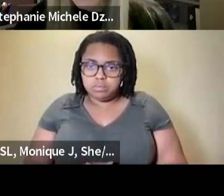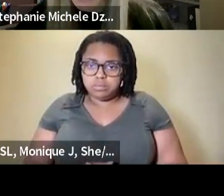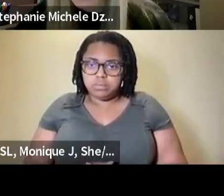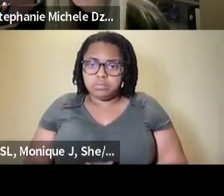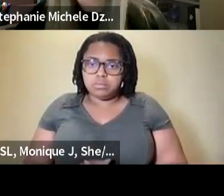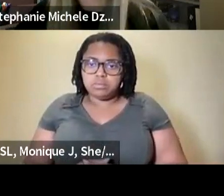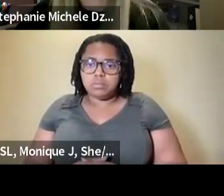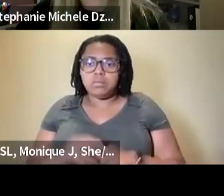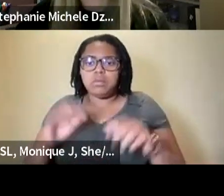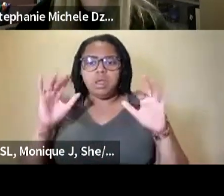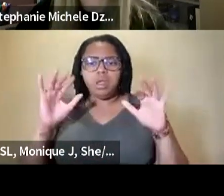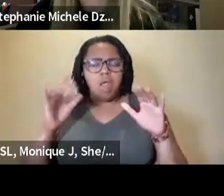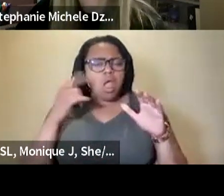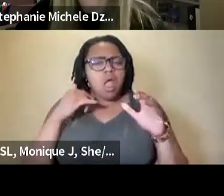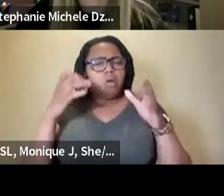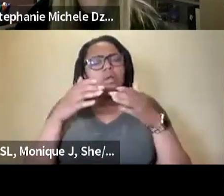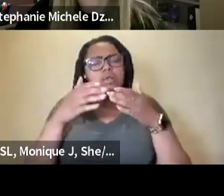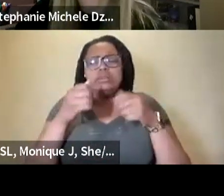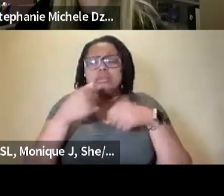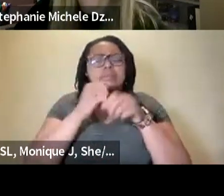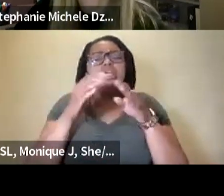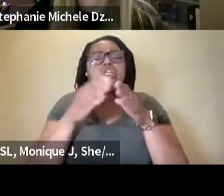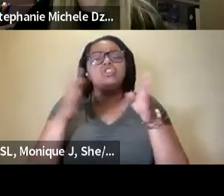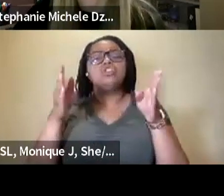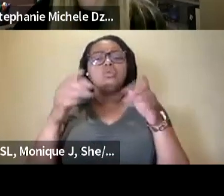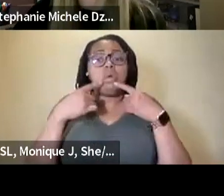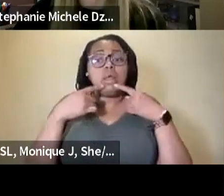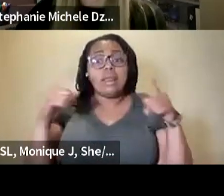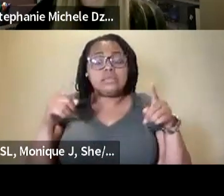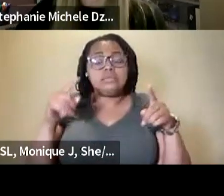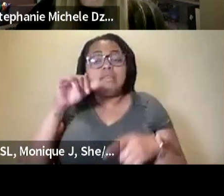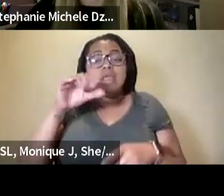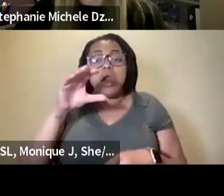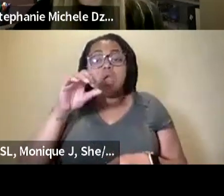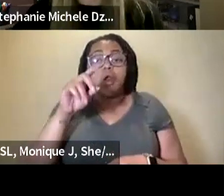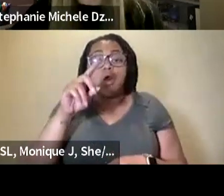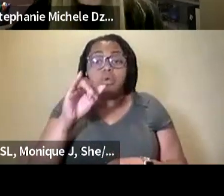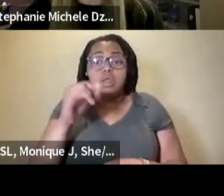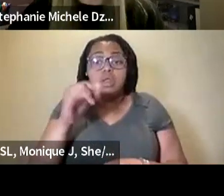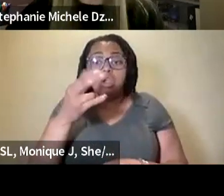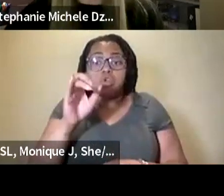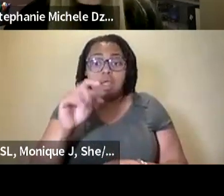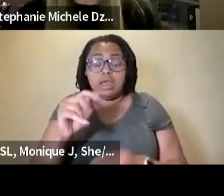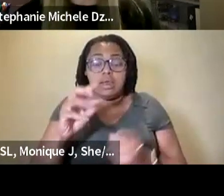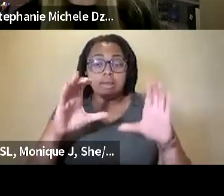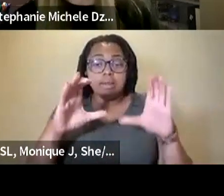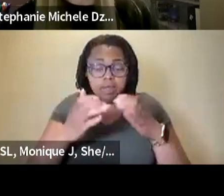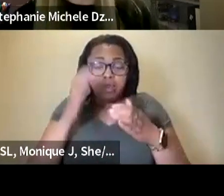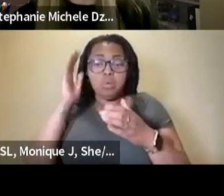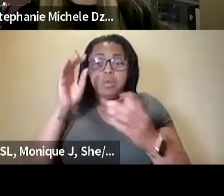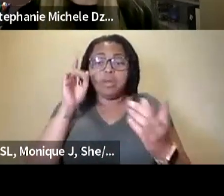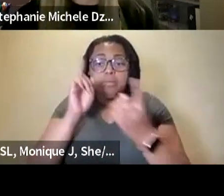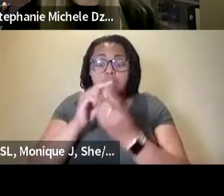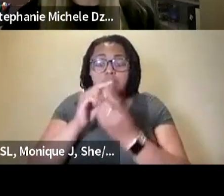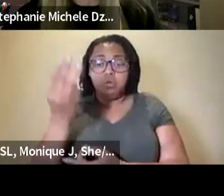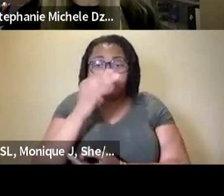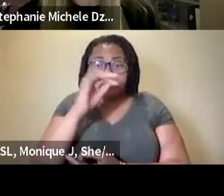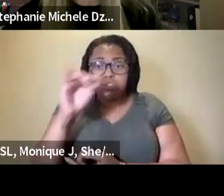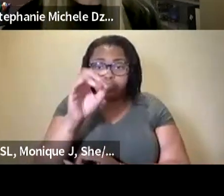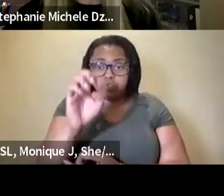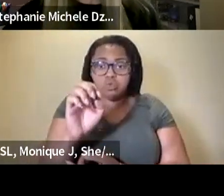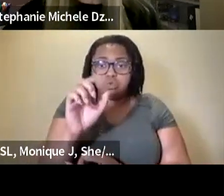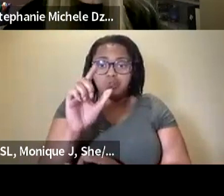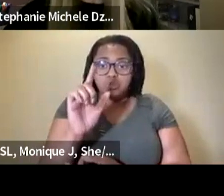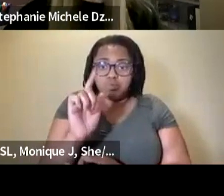I wanted to make just a general announcement that Codi Grants Committee will be meeting on Wednesday, June 21st at